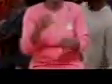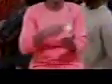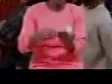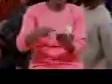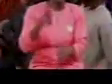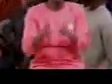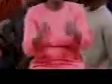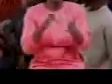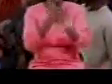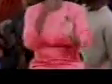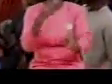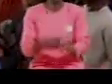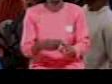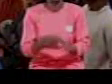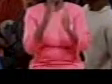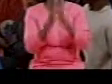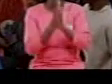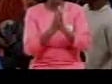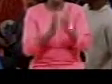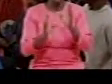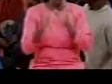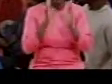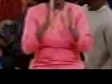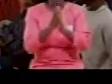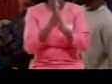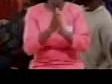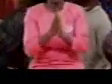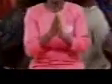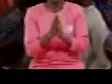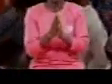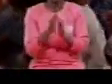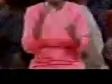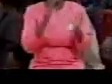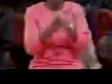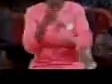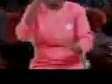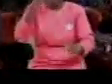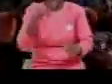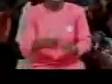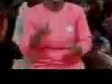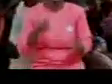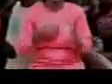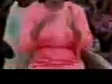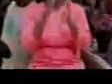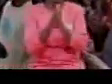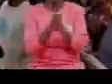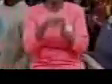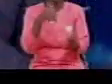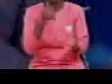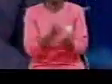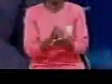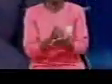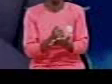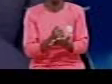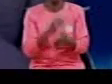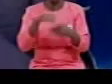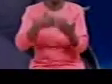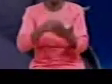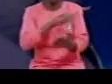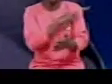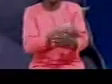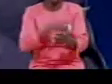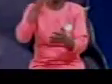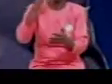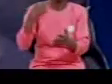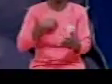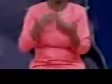pray. Let us pray. Let us talk to the Lord. In Jesus' name we pray. Almighty God, we thank you and we bless